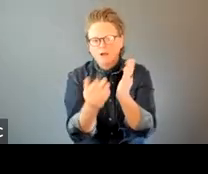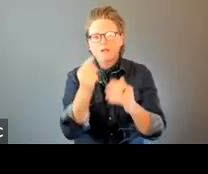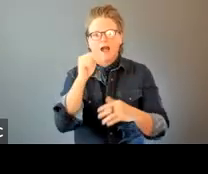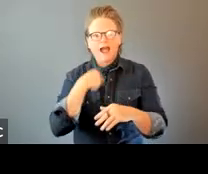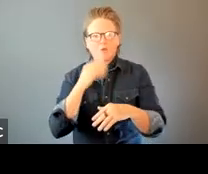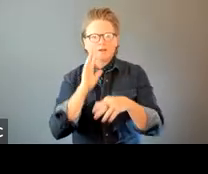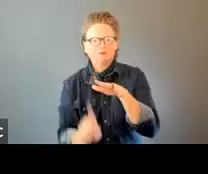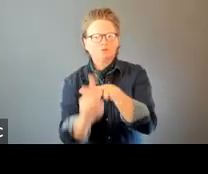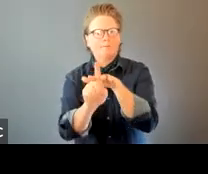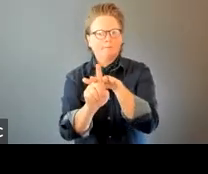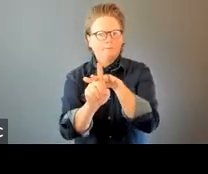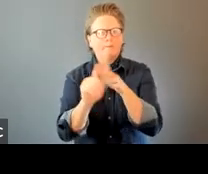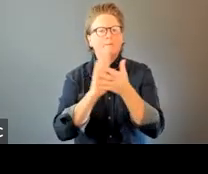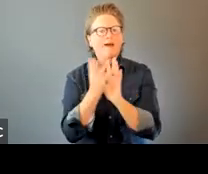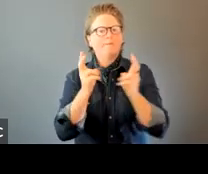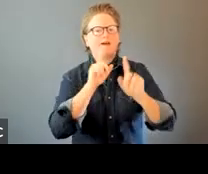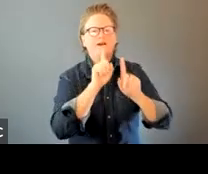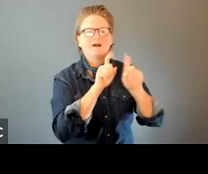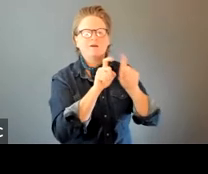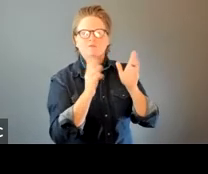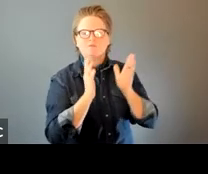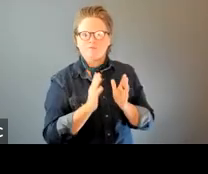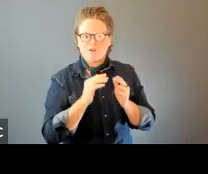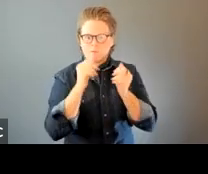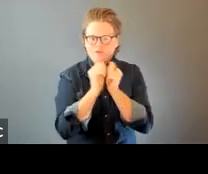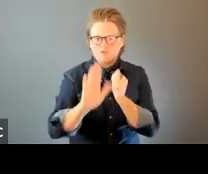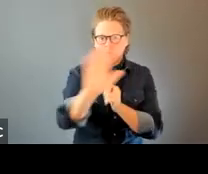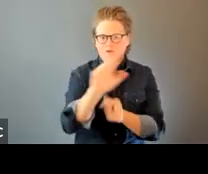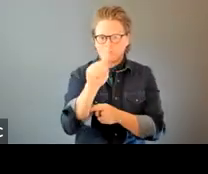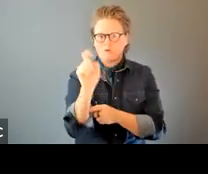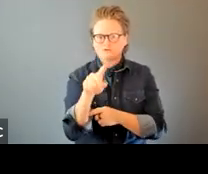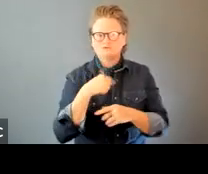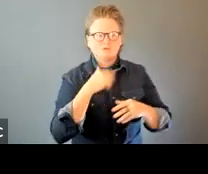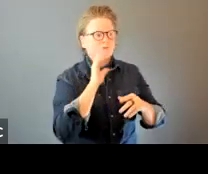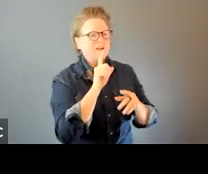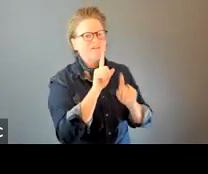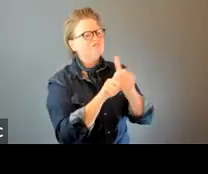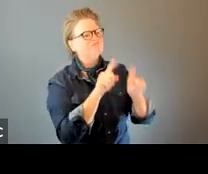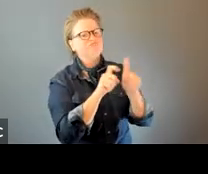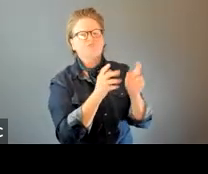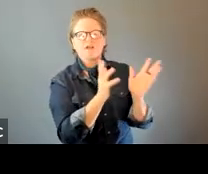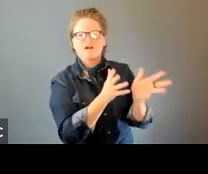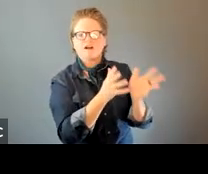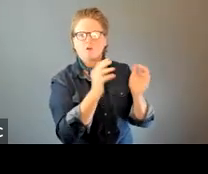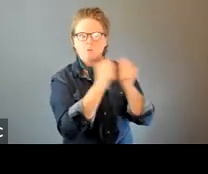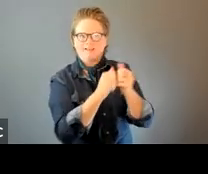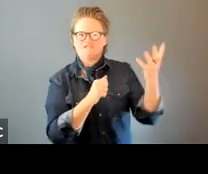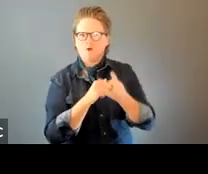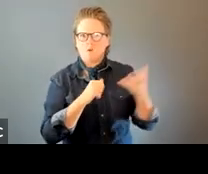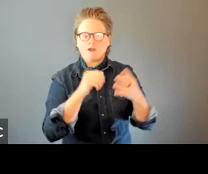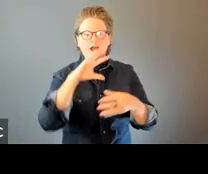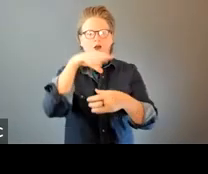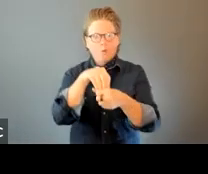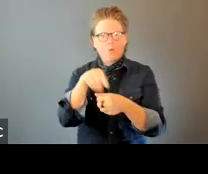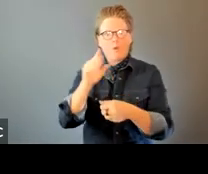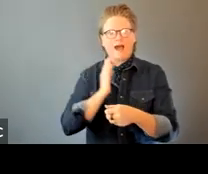and do some explanations. And then I will show up and be, again, the moderator and asking some questions that